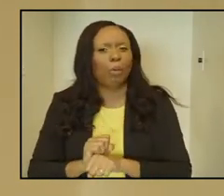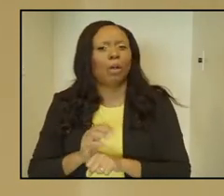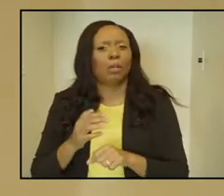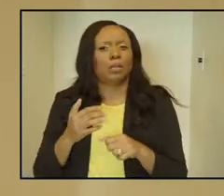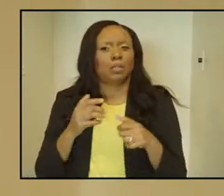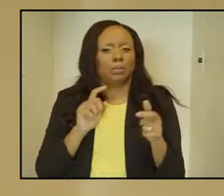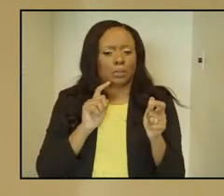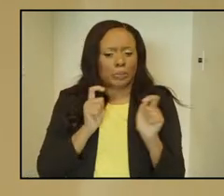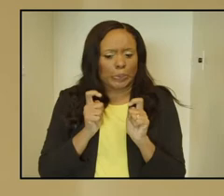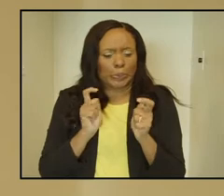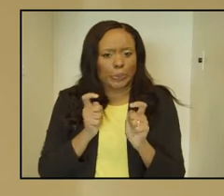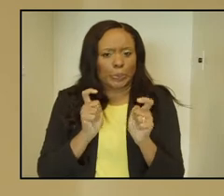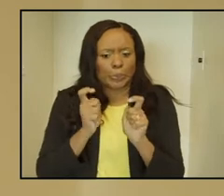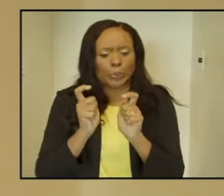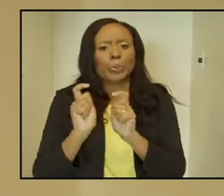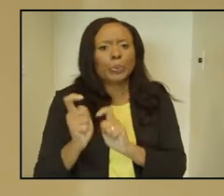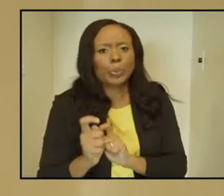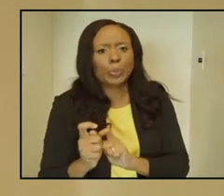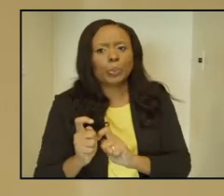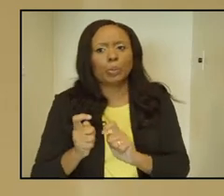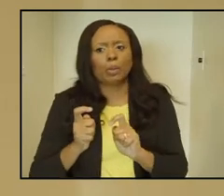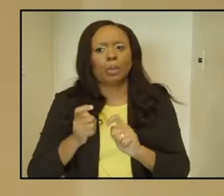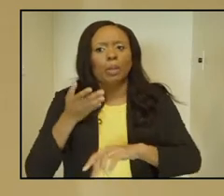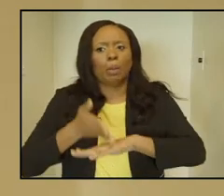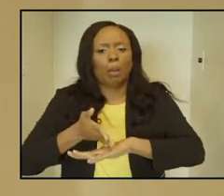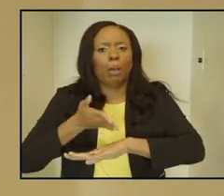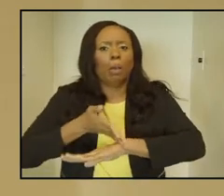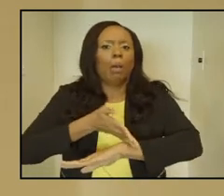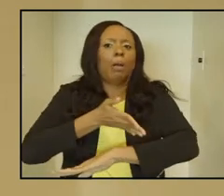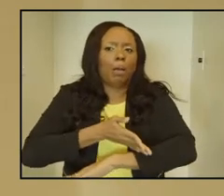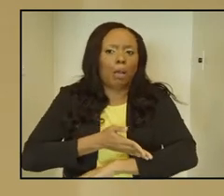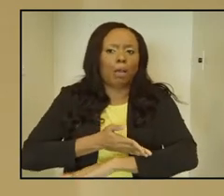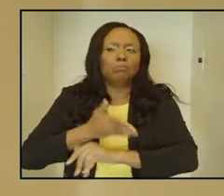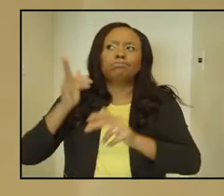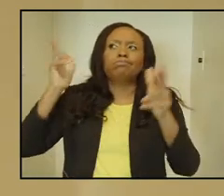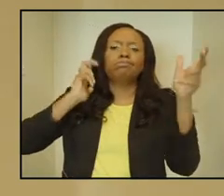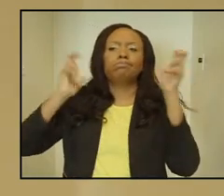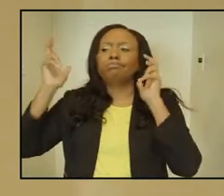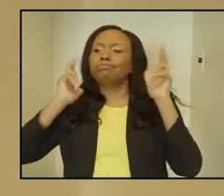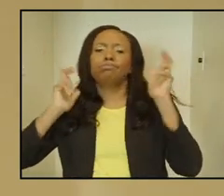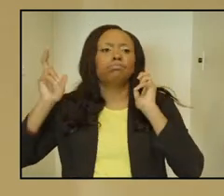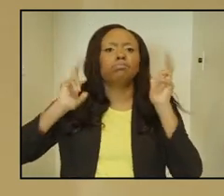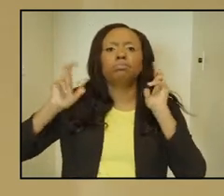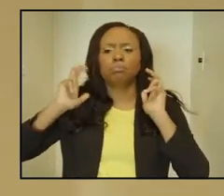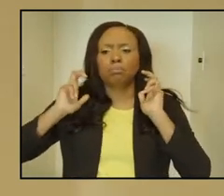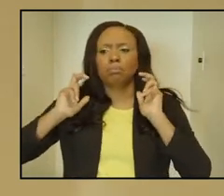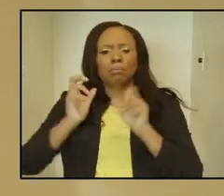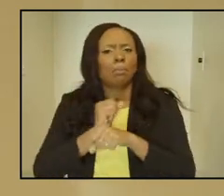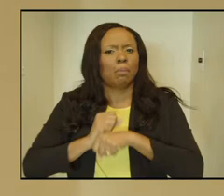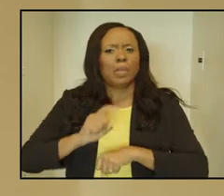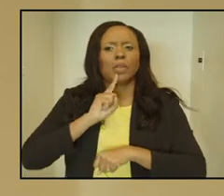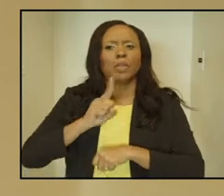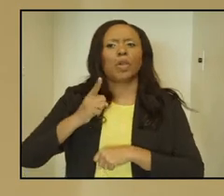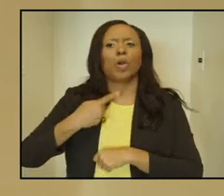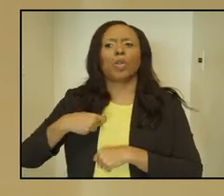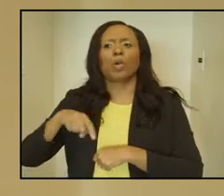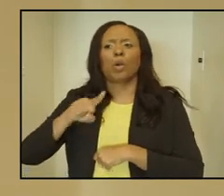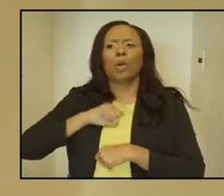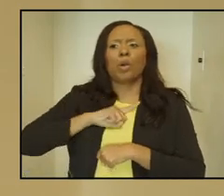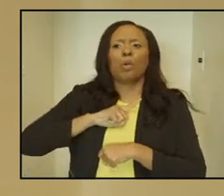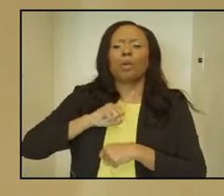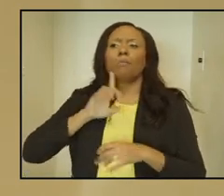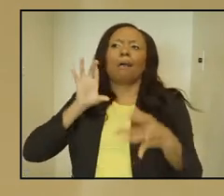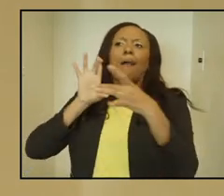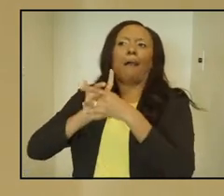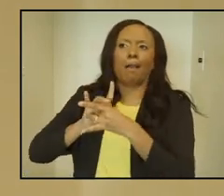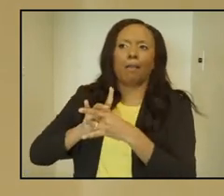adapt, to implement, to listen to the views of our stakeholders and make sure that we are on the cutting edge as a corporate